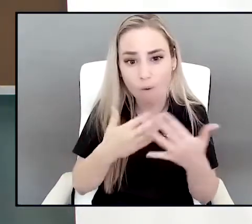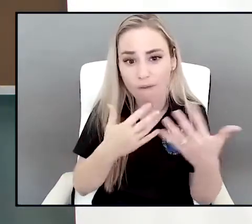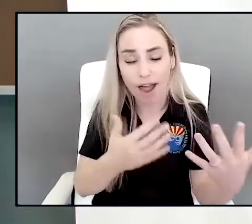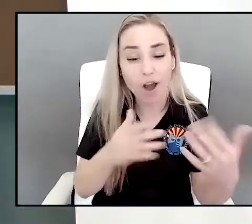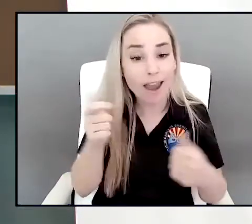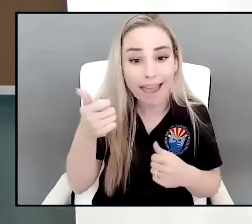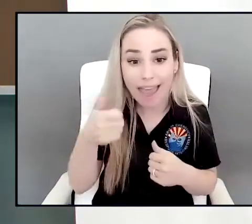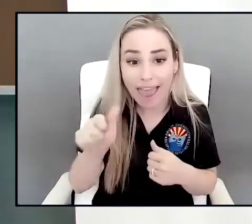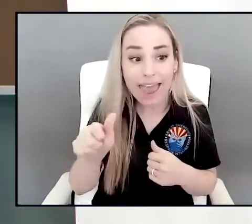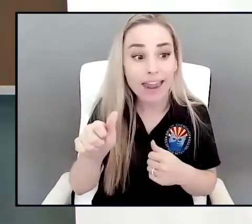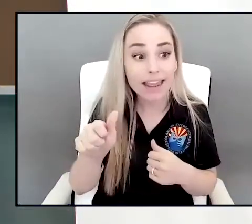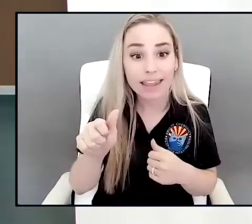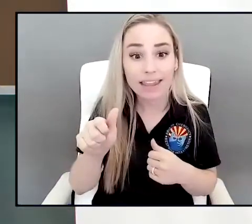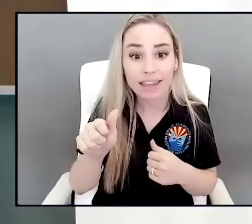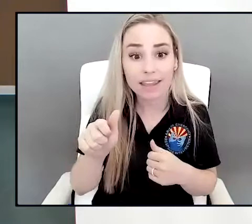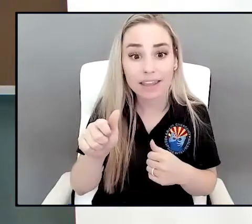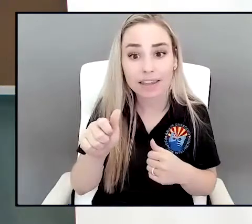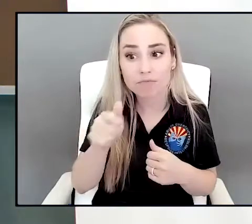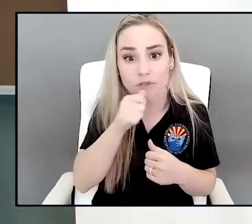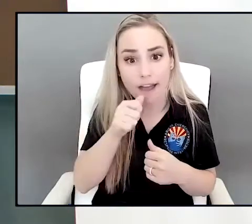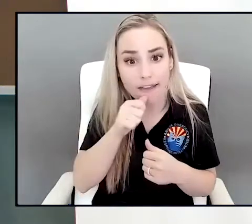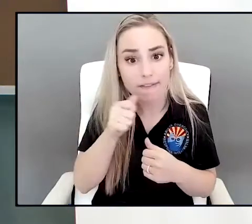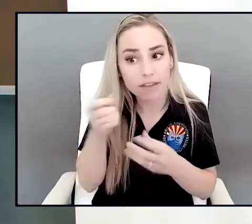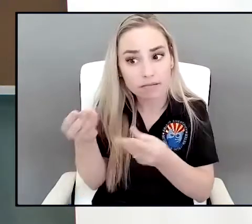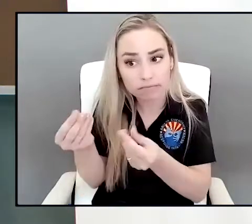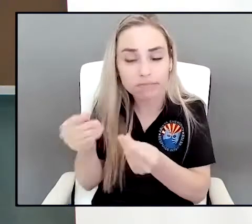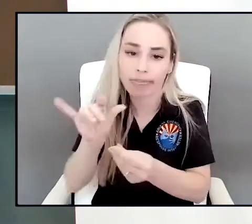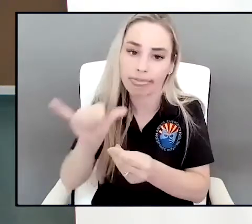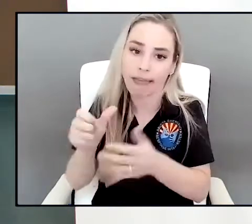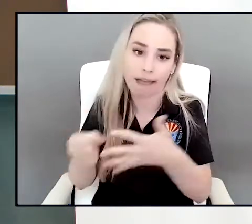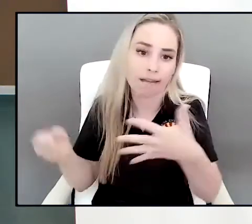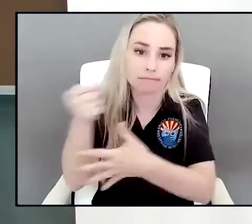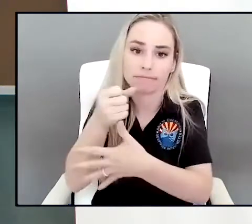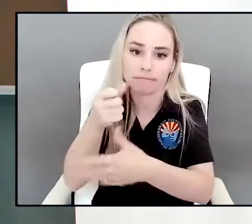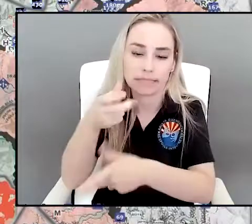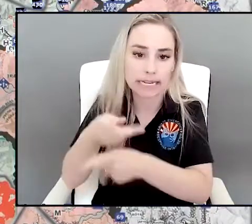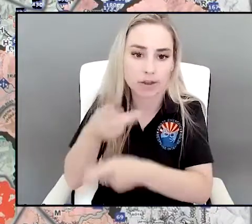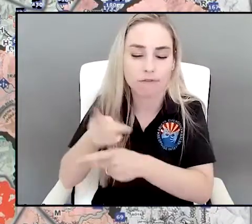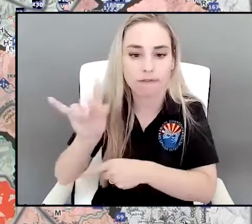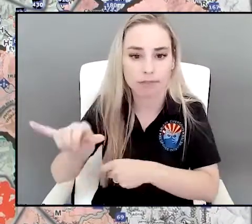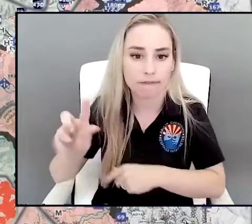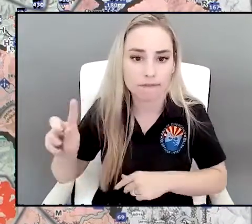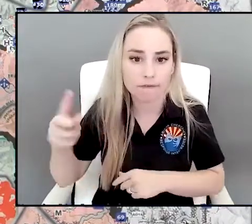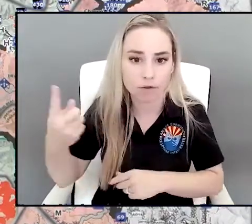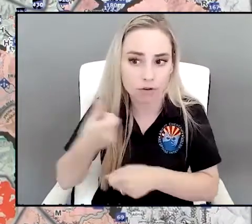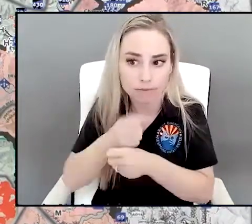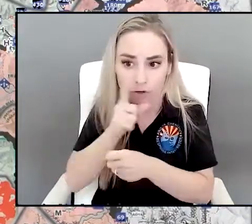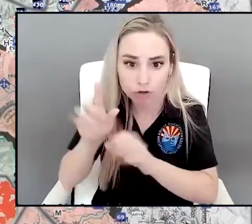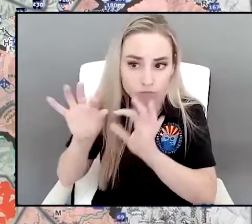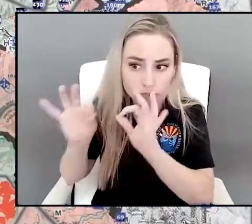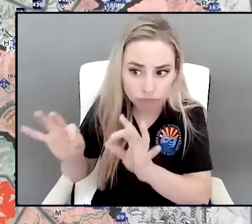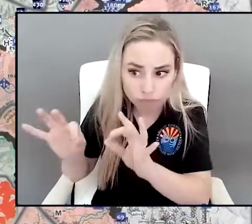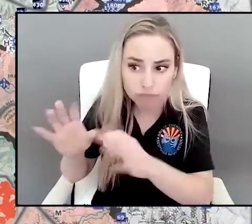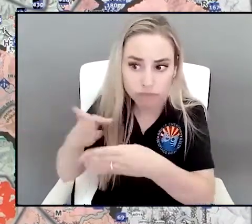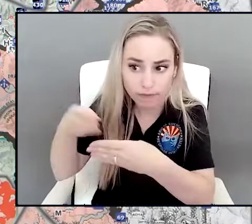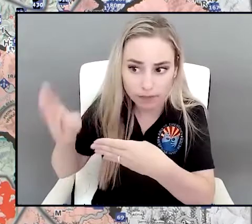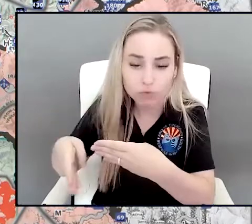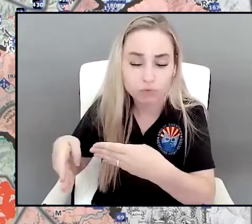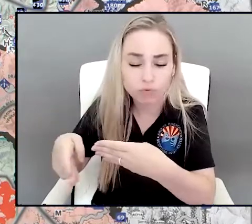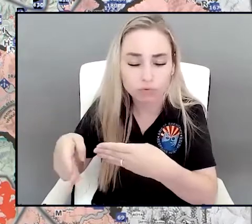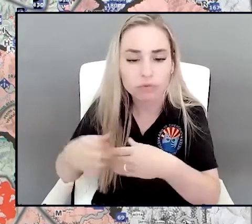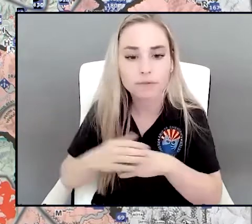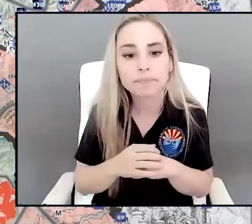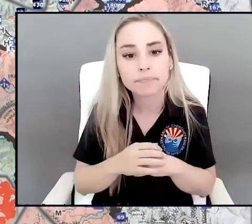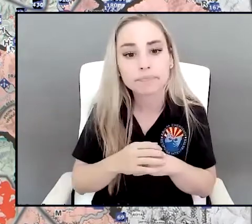fire. So any place that there's private in-holdings, that is the priority, is to take care of them and make sure that we get all that wrapped